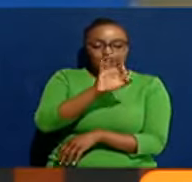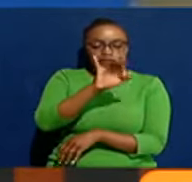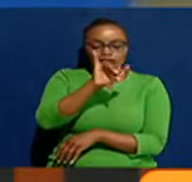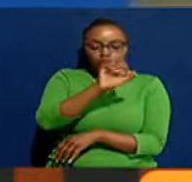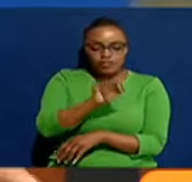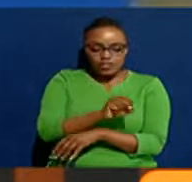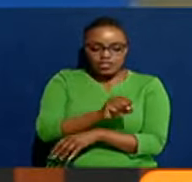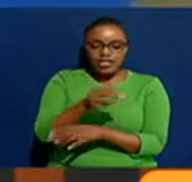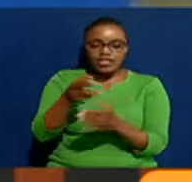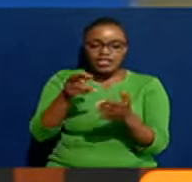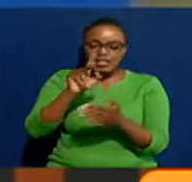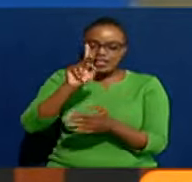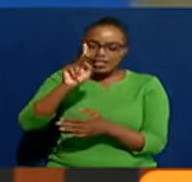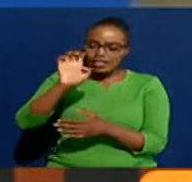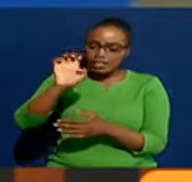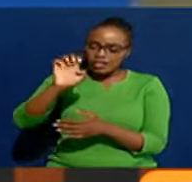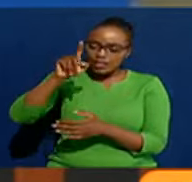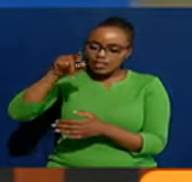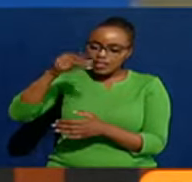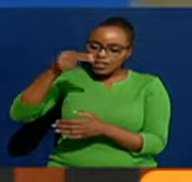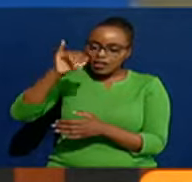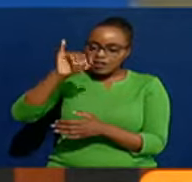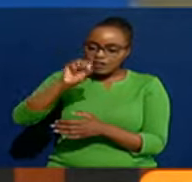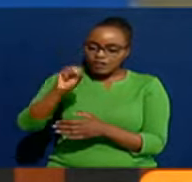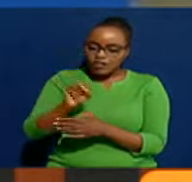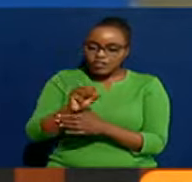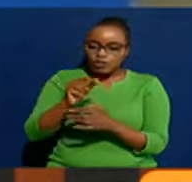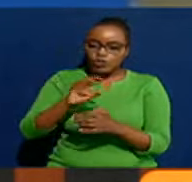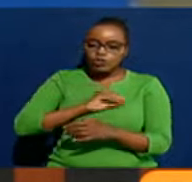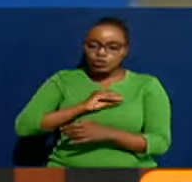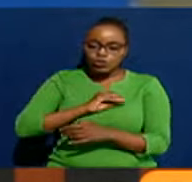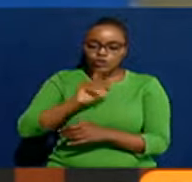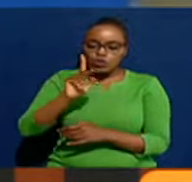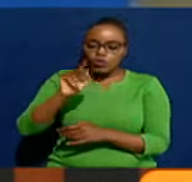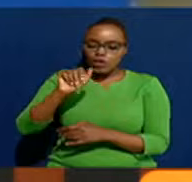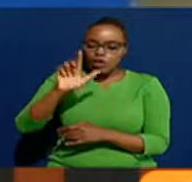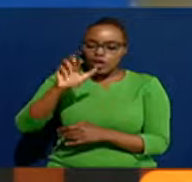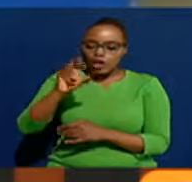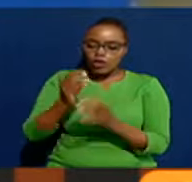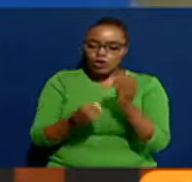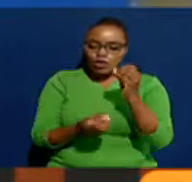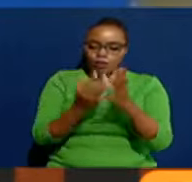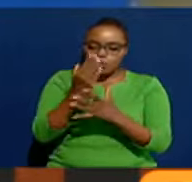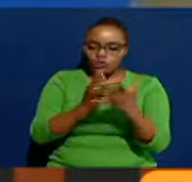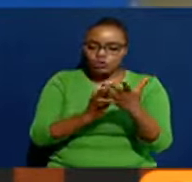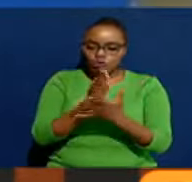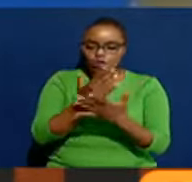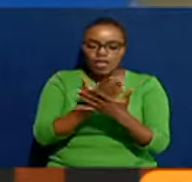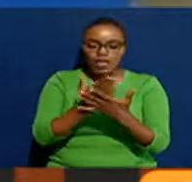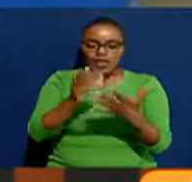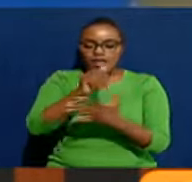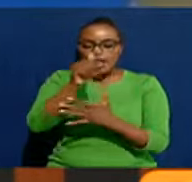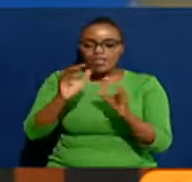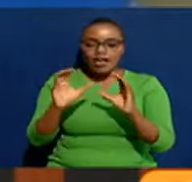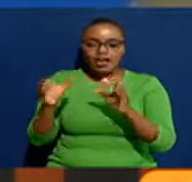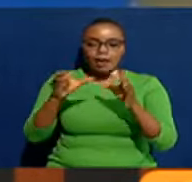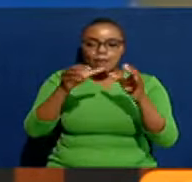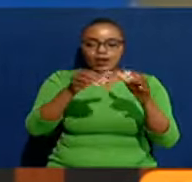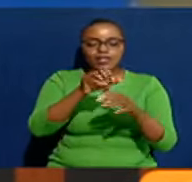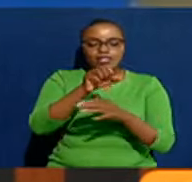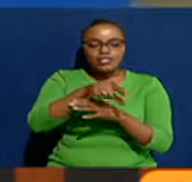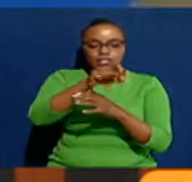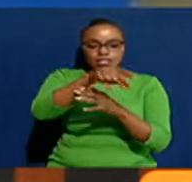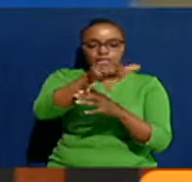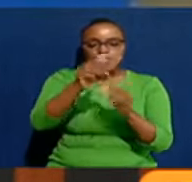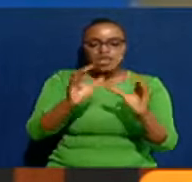the varieties that have been chosen, okay, which will be owned by Karo and produced by any company, seed company